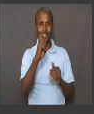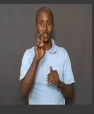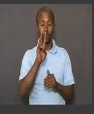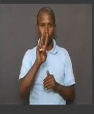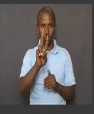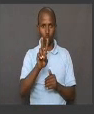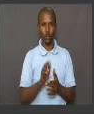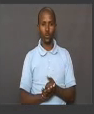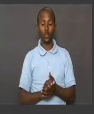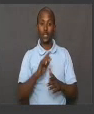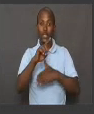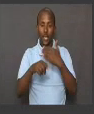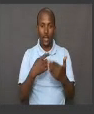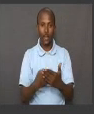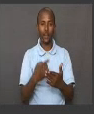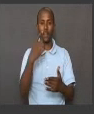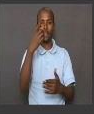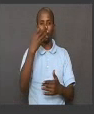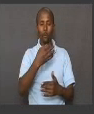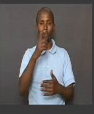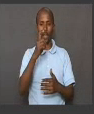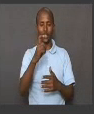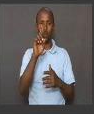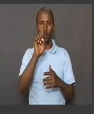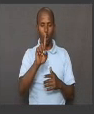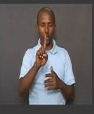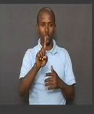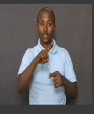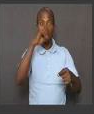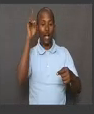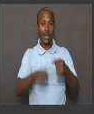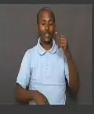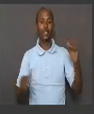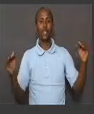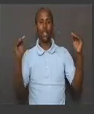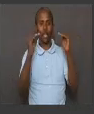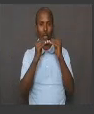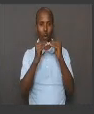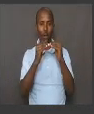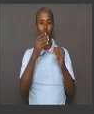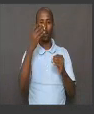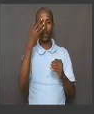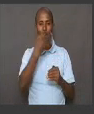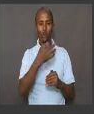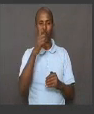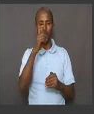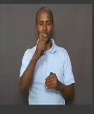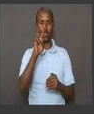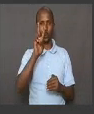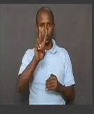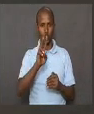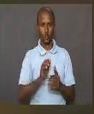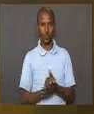x2, then f of x1 cannot equal f of